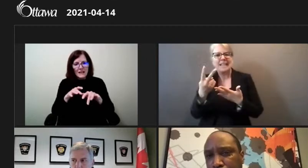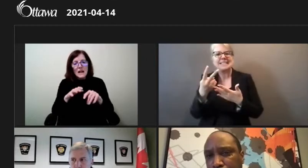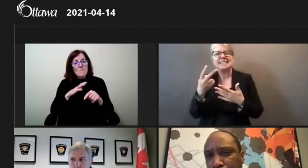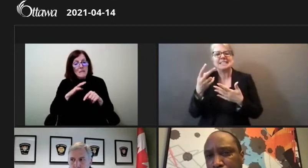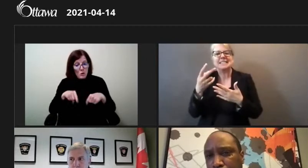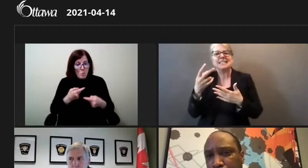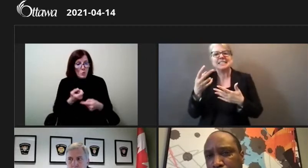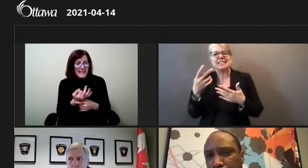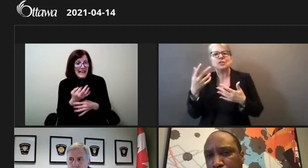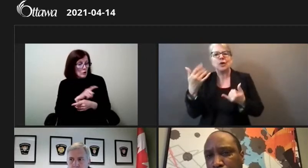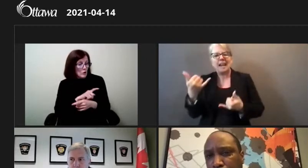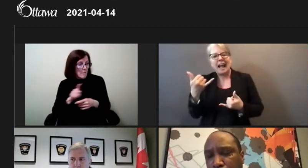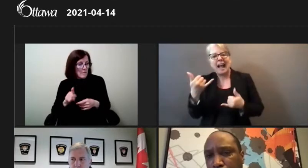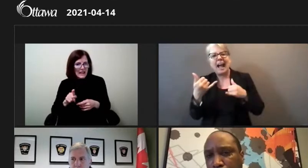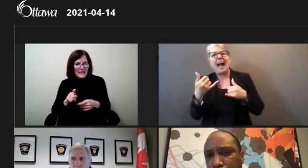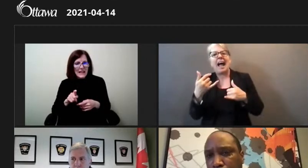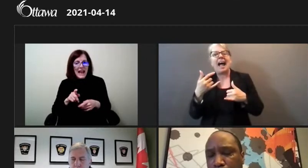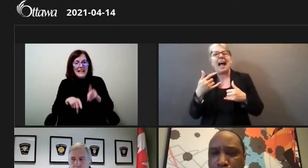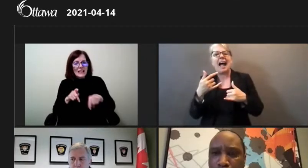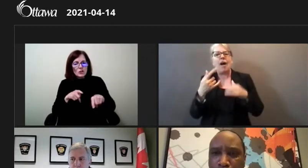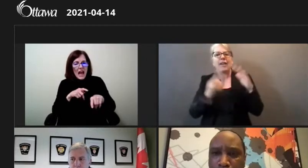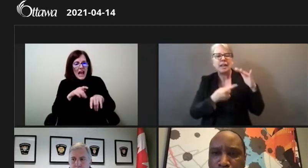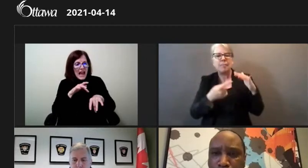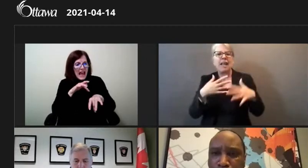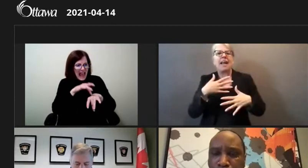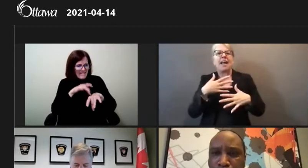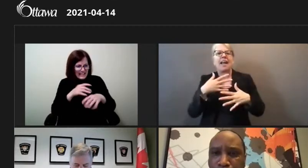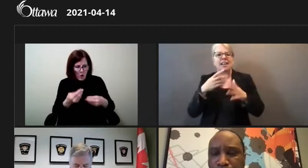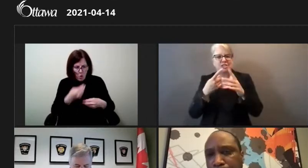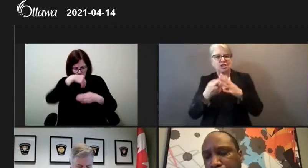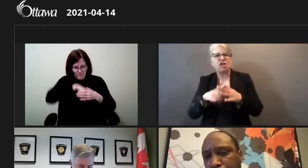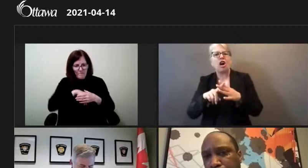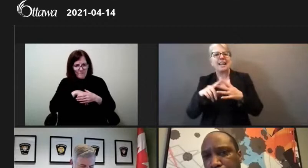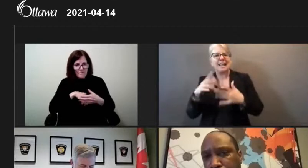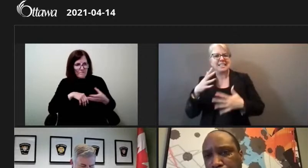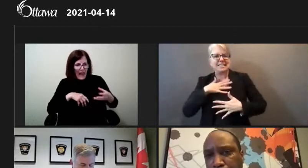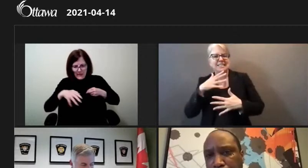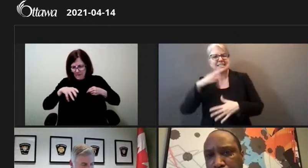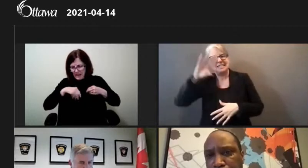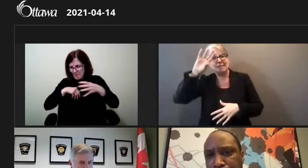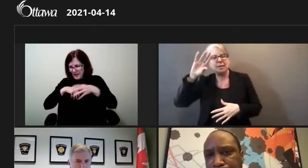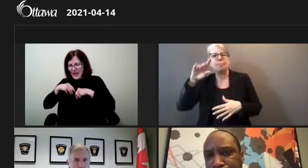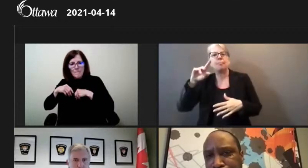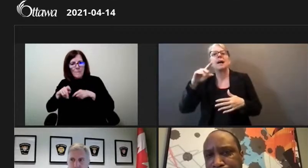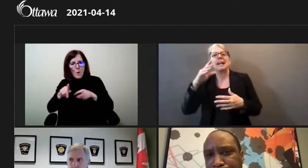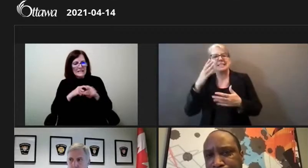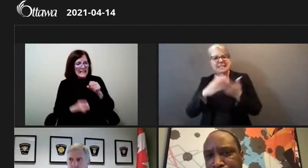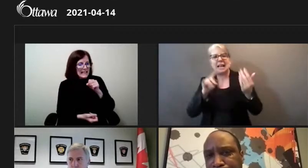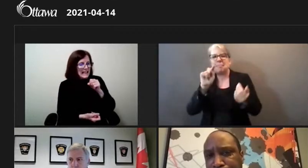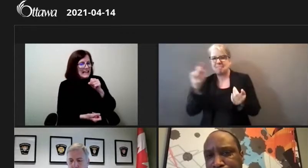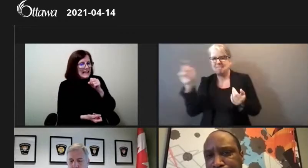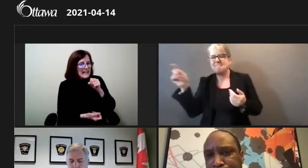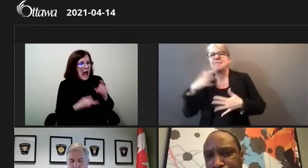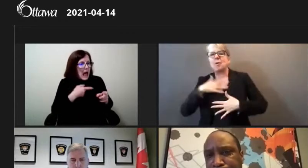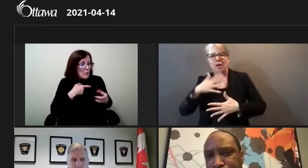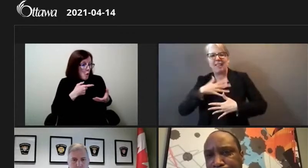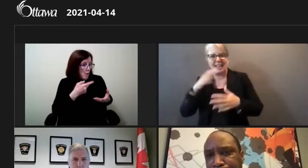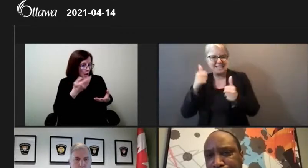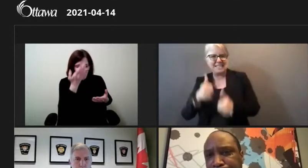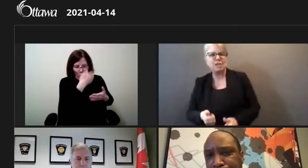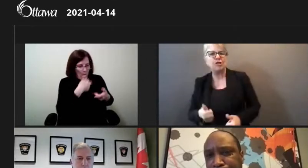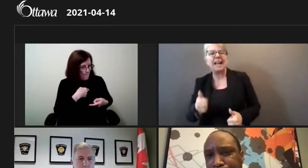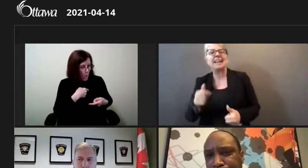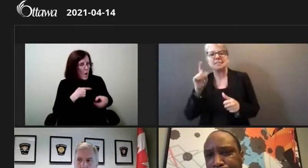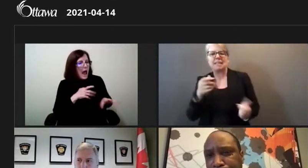they're incubating, they're starting to develop symptoms. And unfortunately, some of them, their breathing is going to deteriorate and they're going to need hospital care.